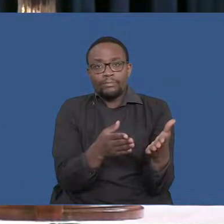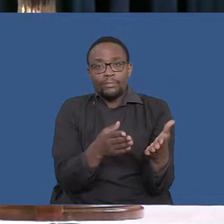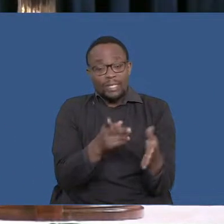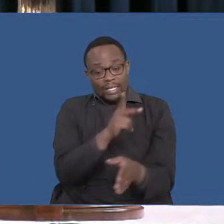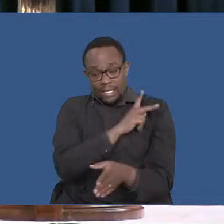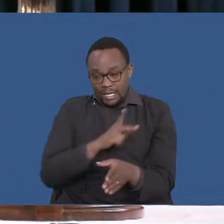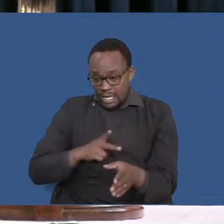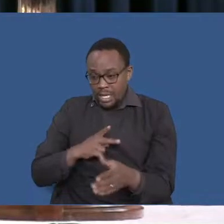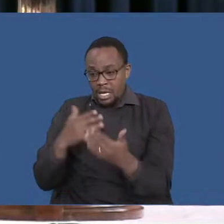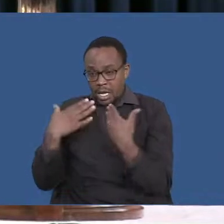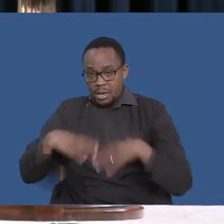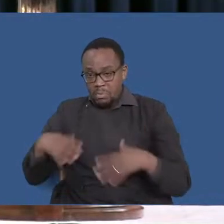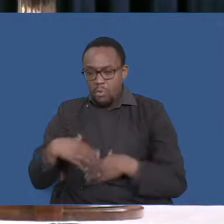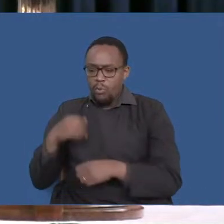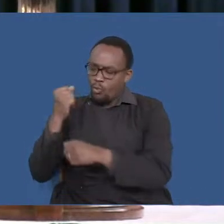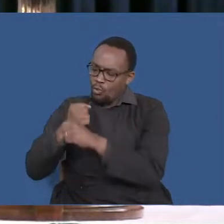did to Jericho and its king."